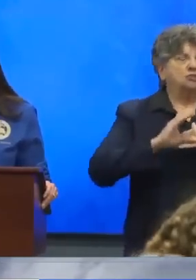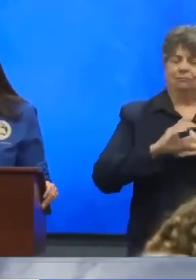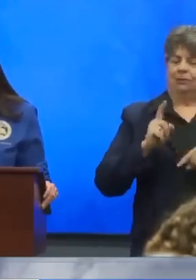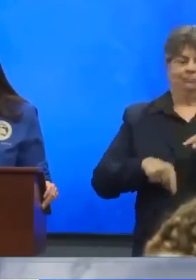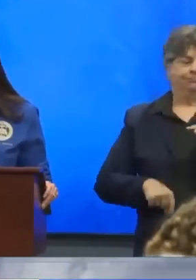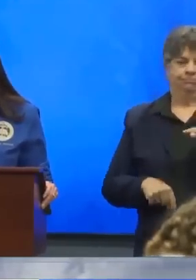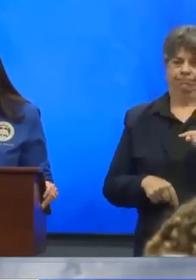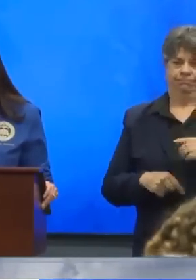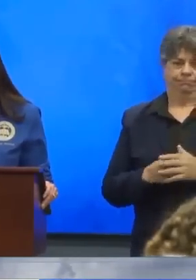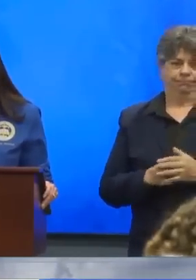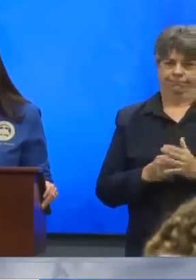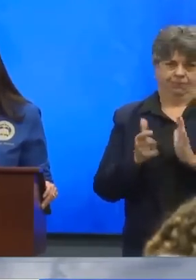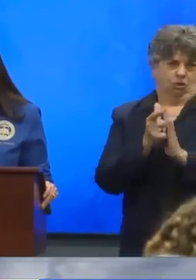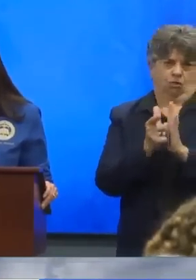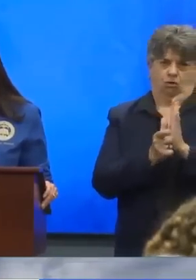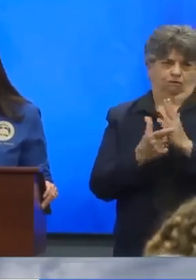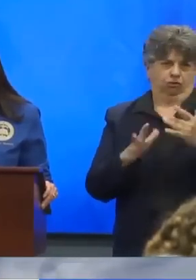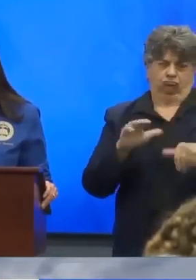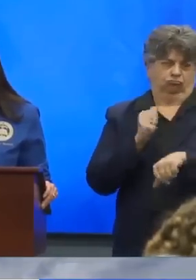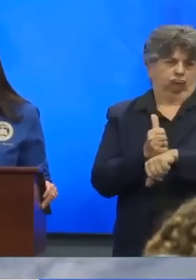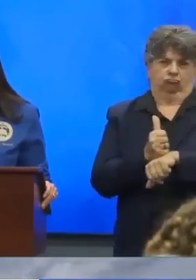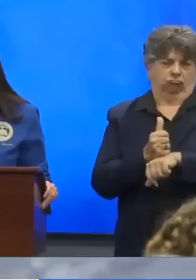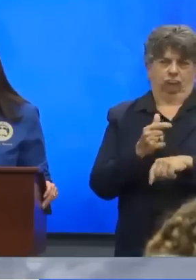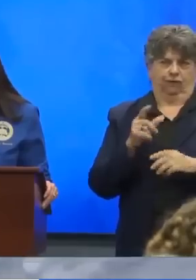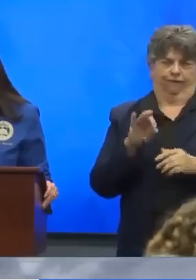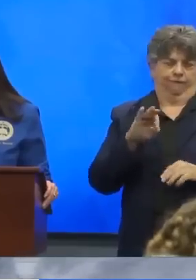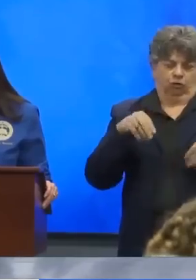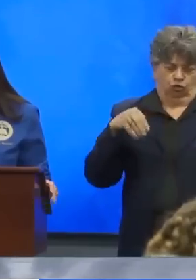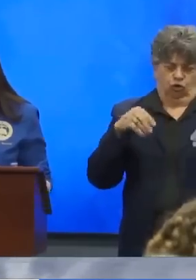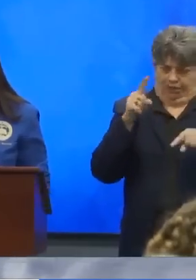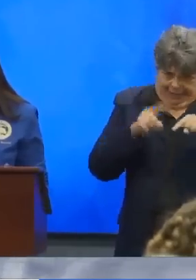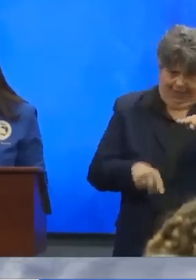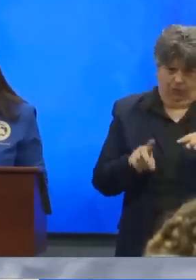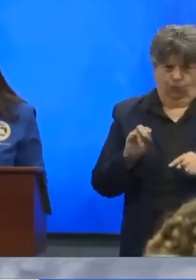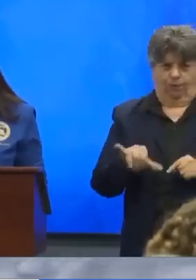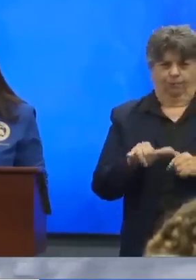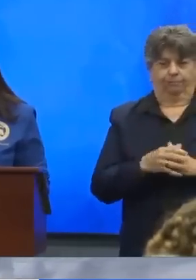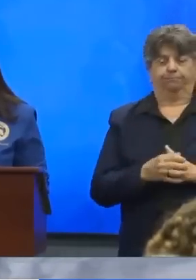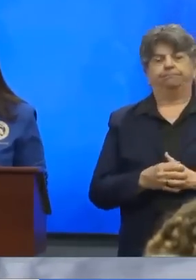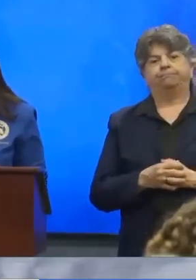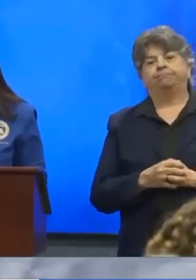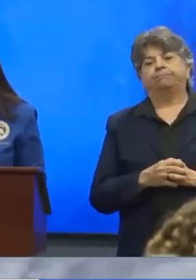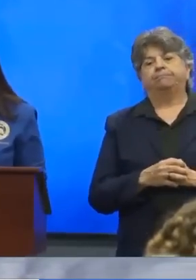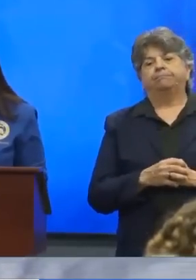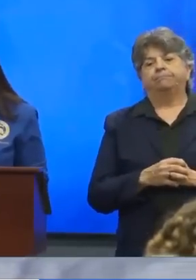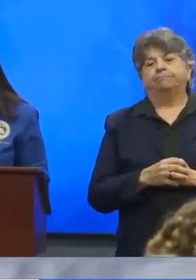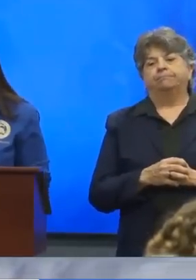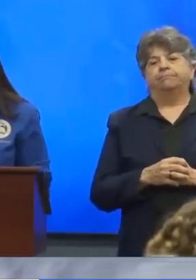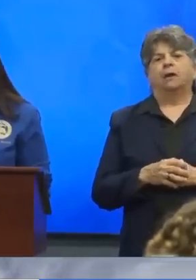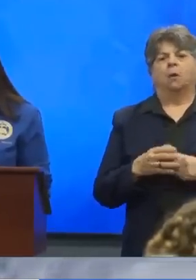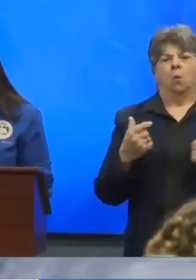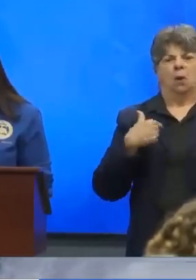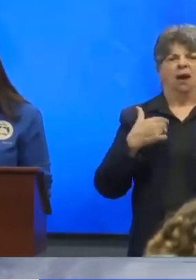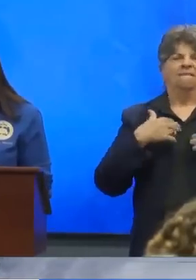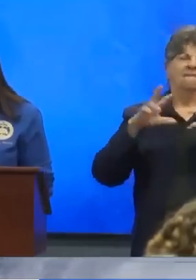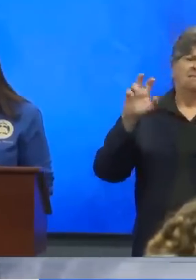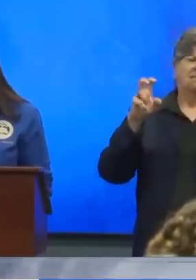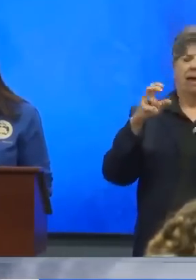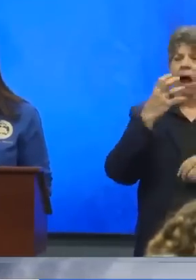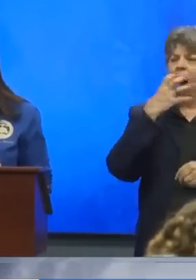we immediately activated our price gouging hotline. We want everybody to be able to afford these